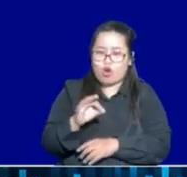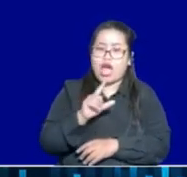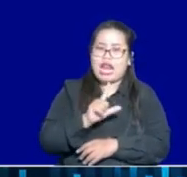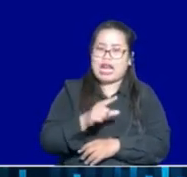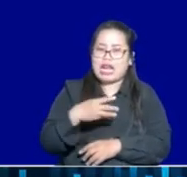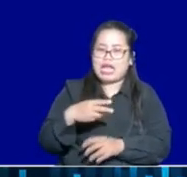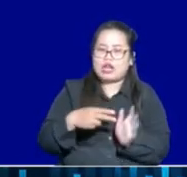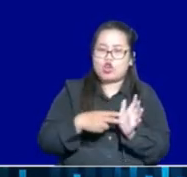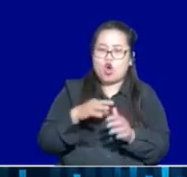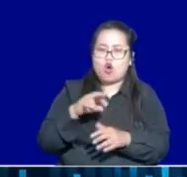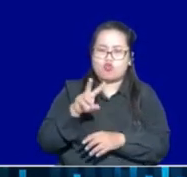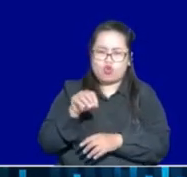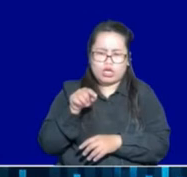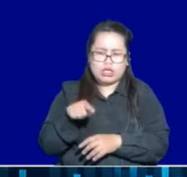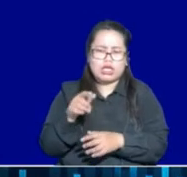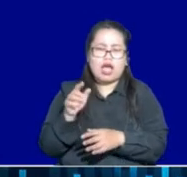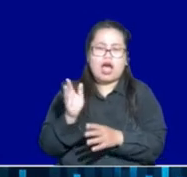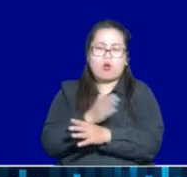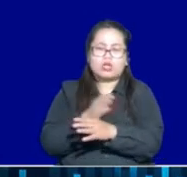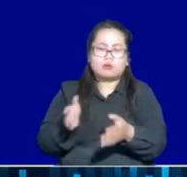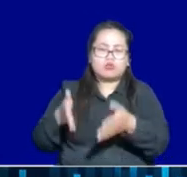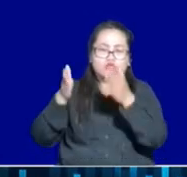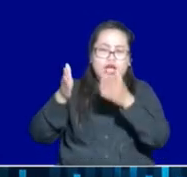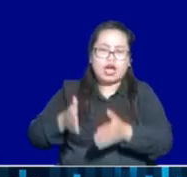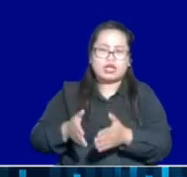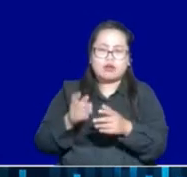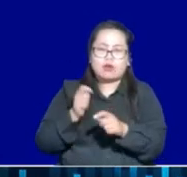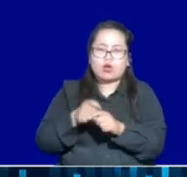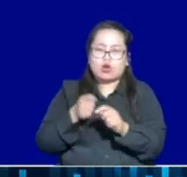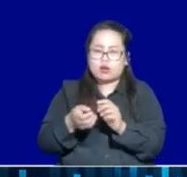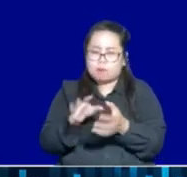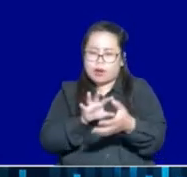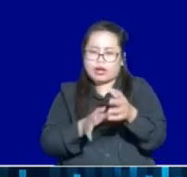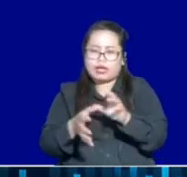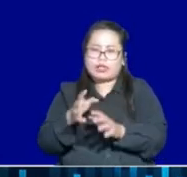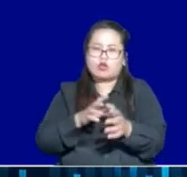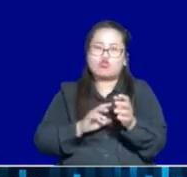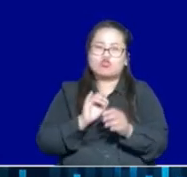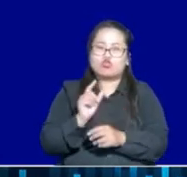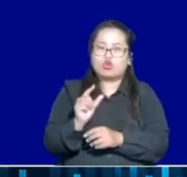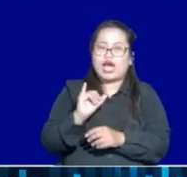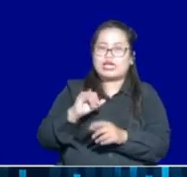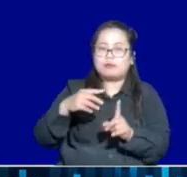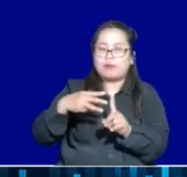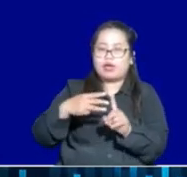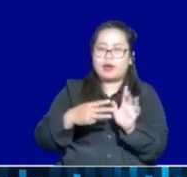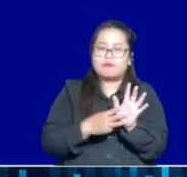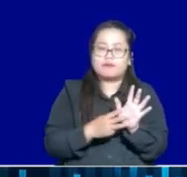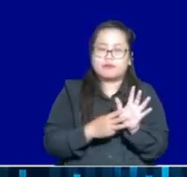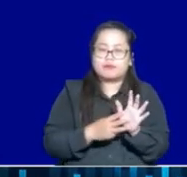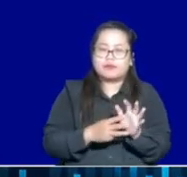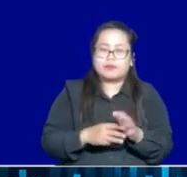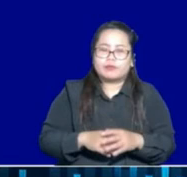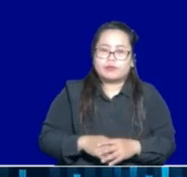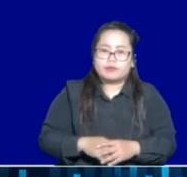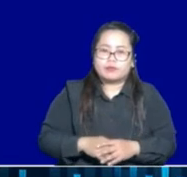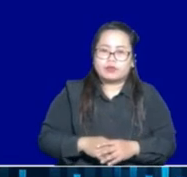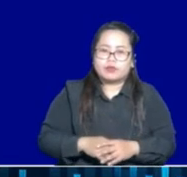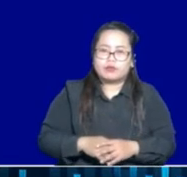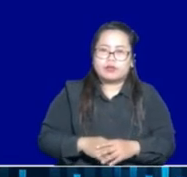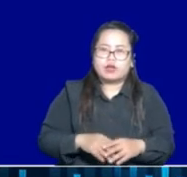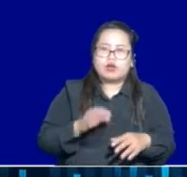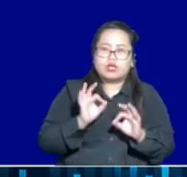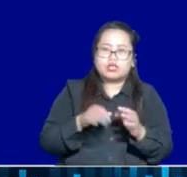IBM. And step by step, by just starting from one part of the value chain, expanded